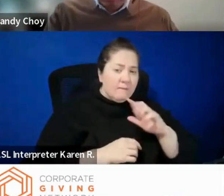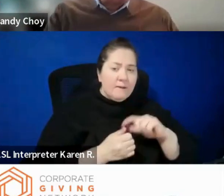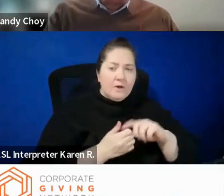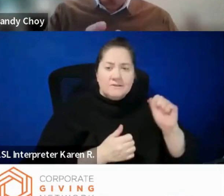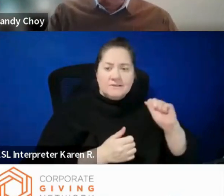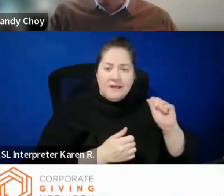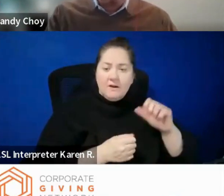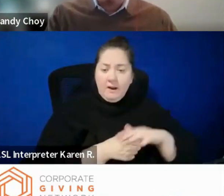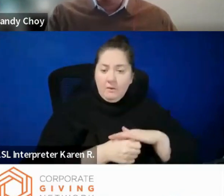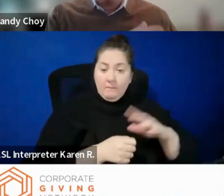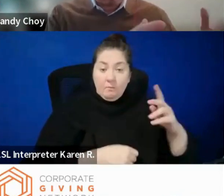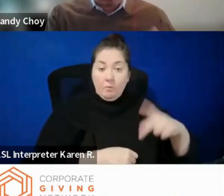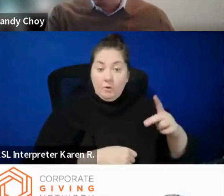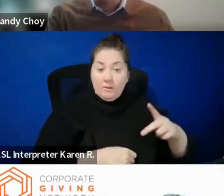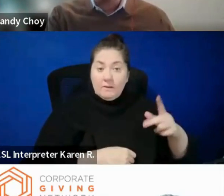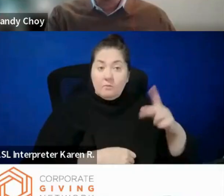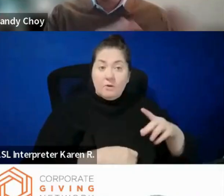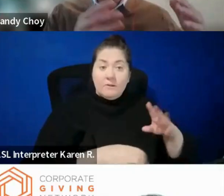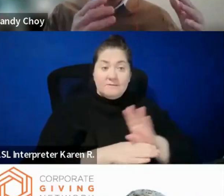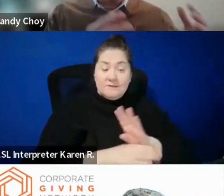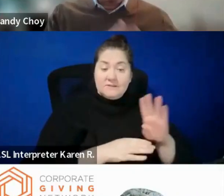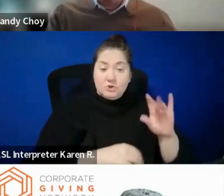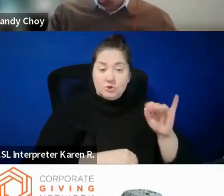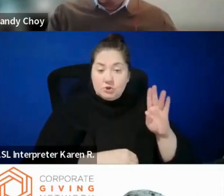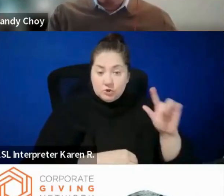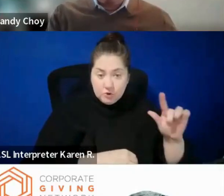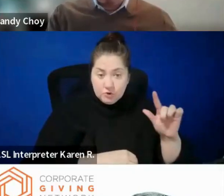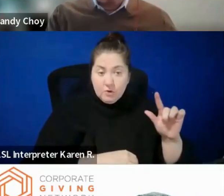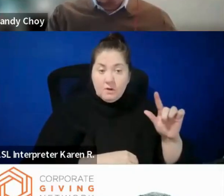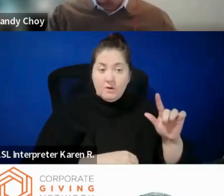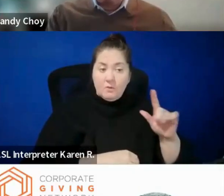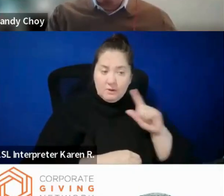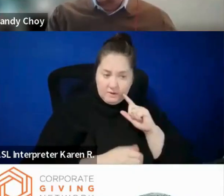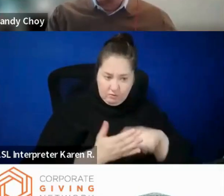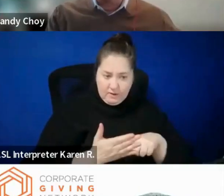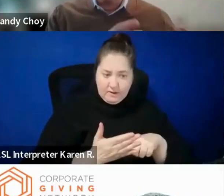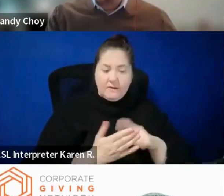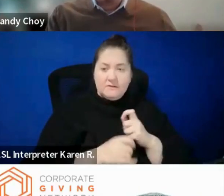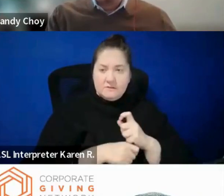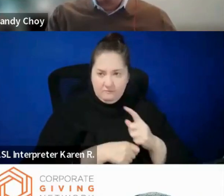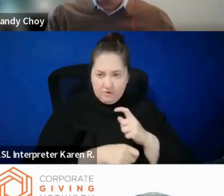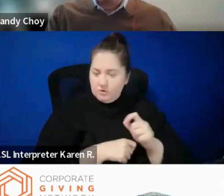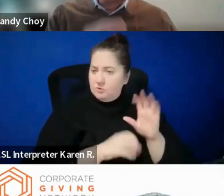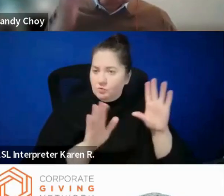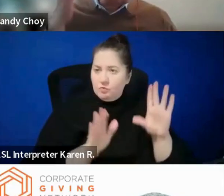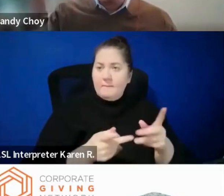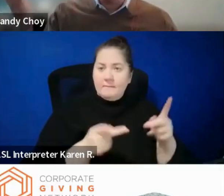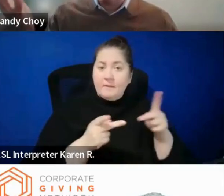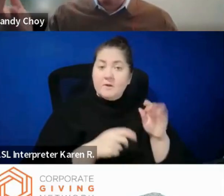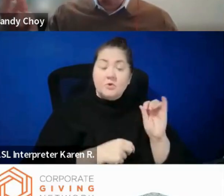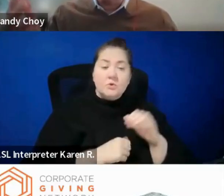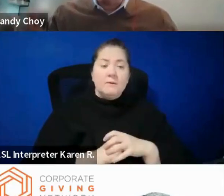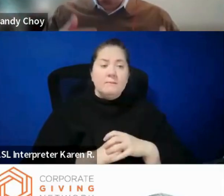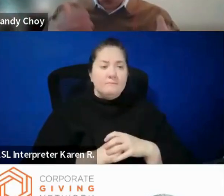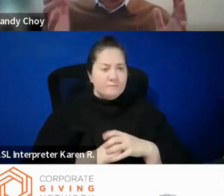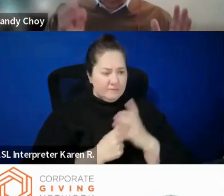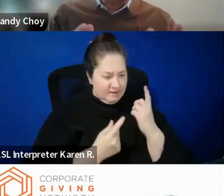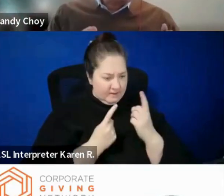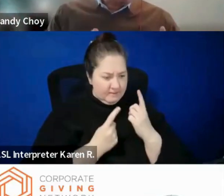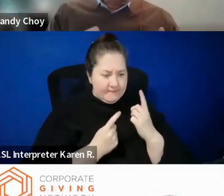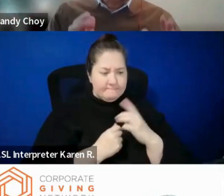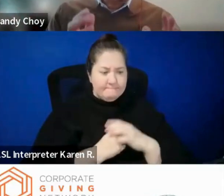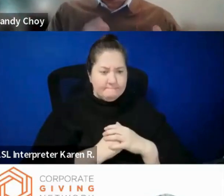but in Portland, same thing. Portland Business Journal, we get recognized every year. That's a great place, and it's made me think about because this